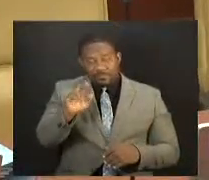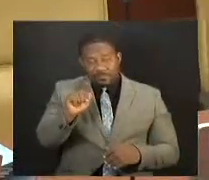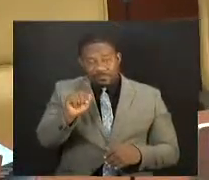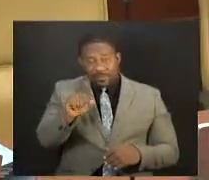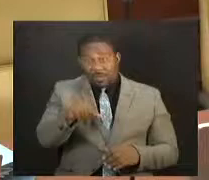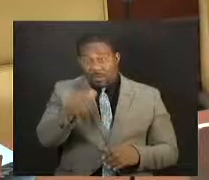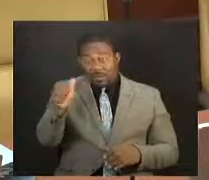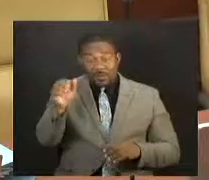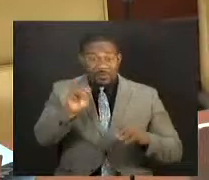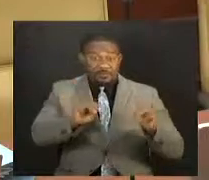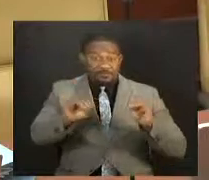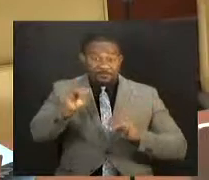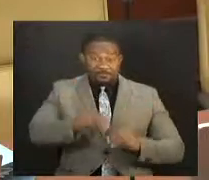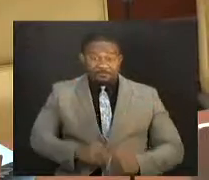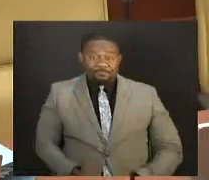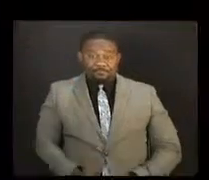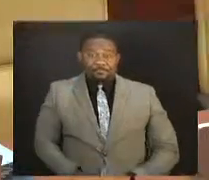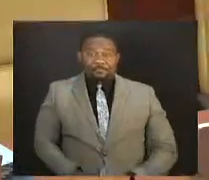Mr. Speaker,